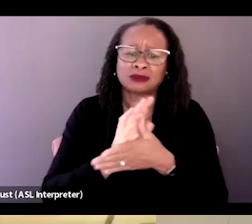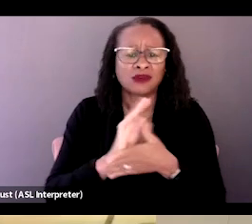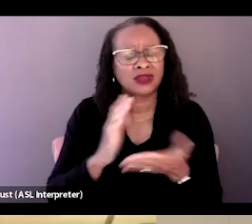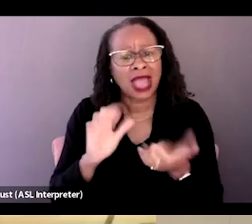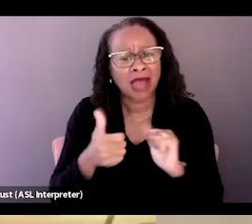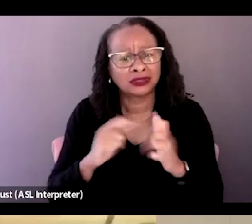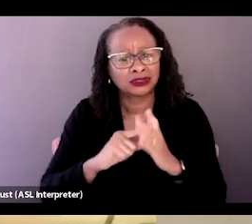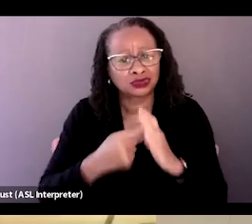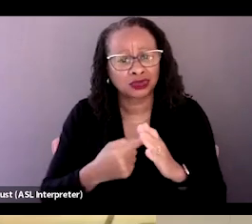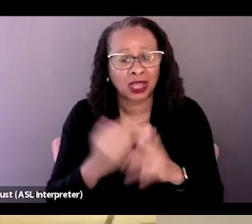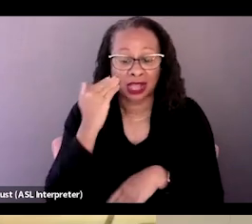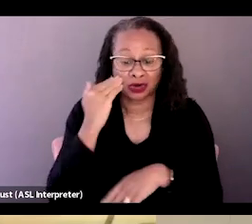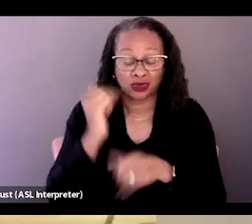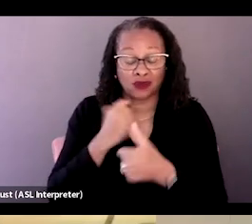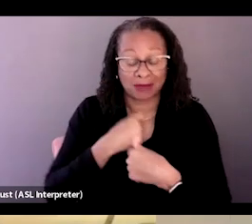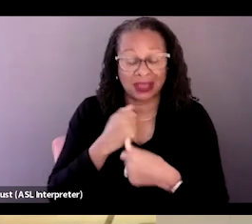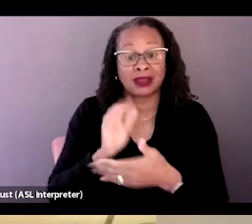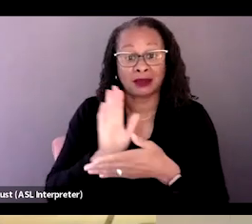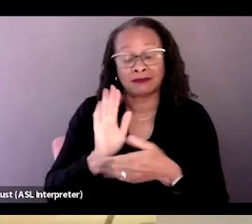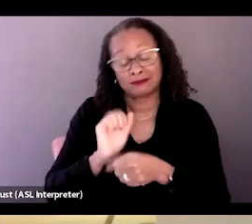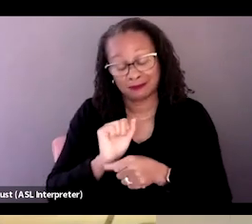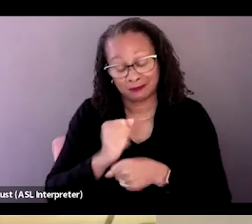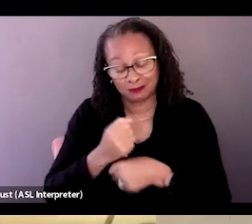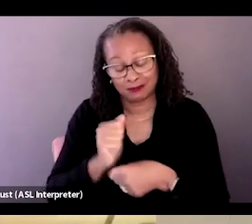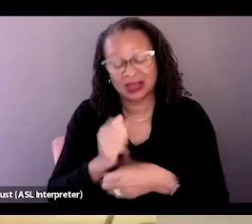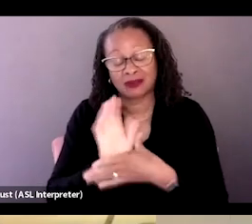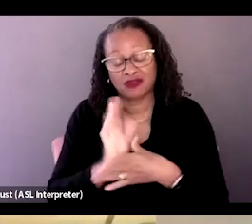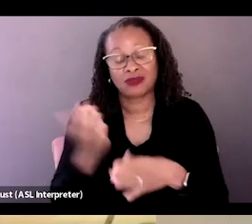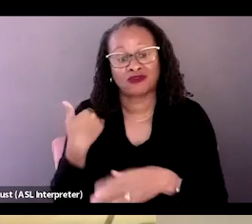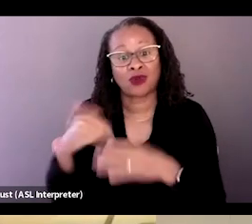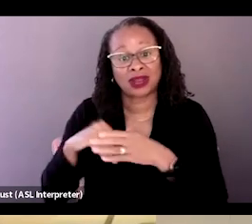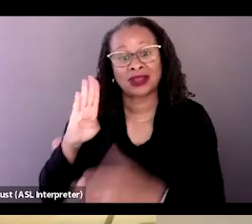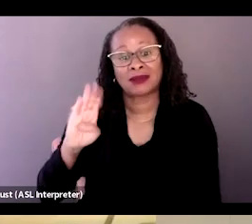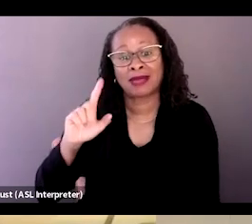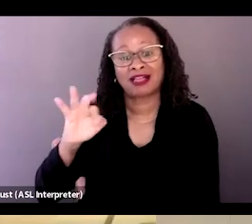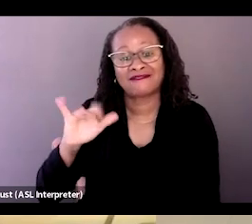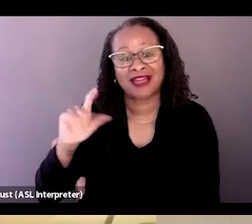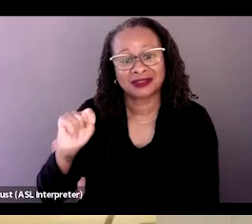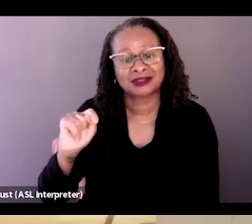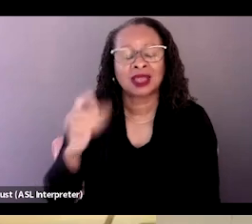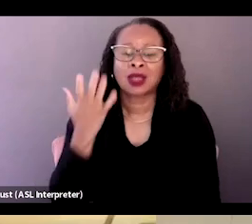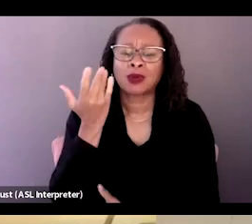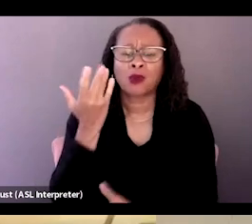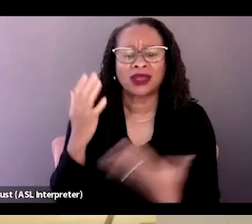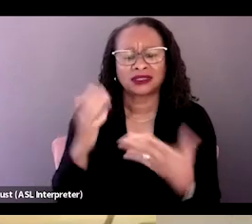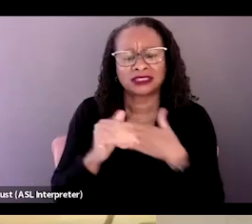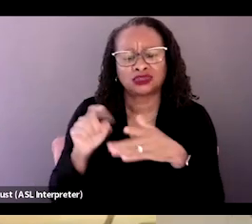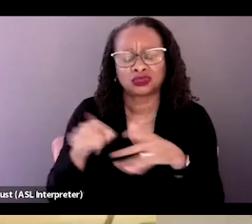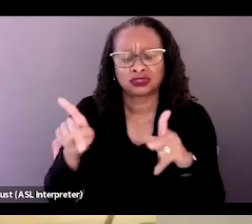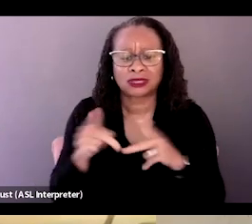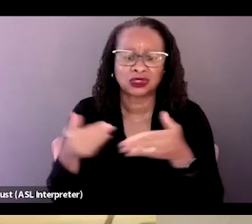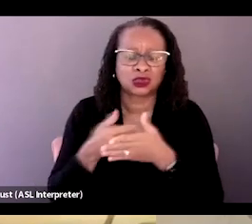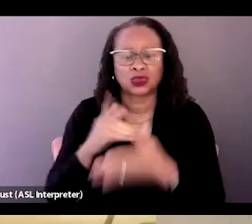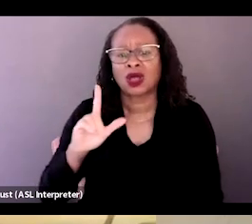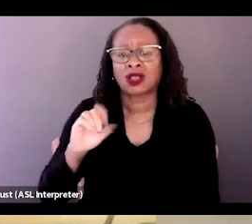you made a movie in Belfast before, but what was it that led you to this place, the new lodge? Well,